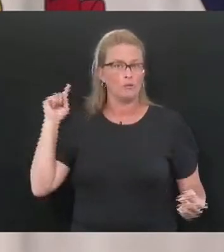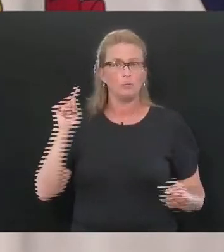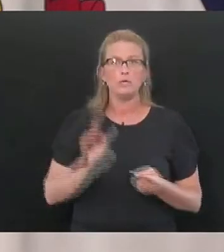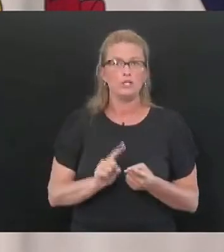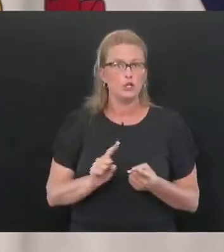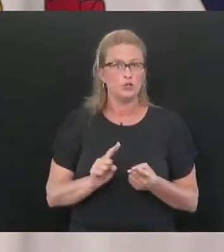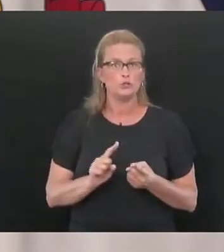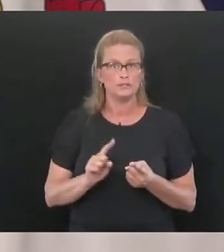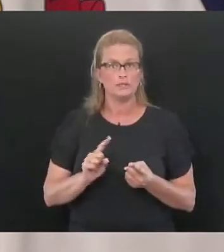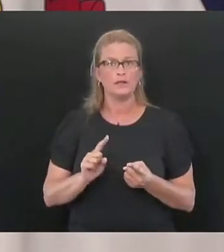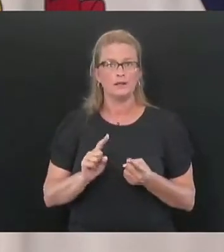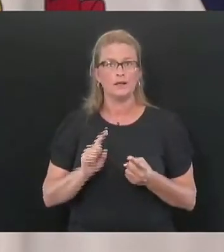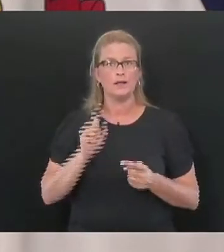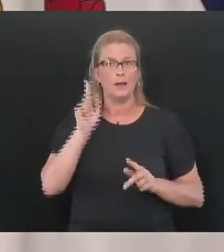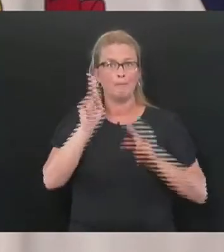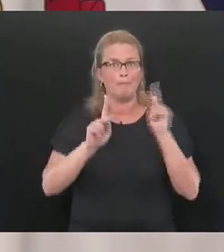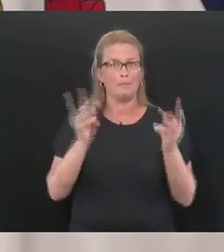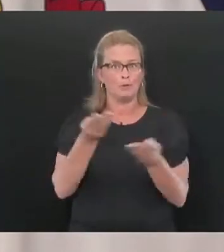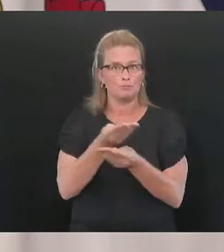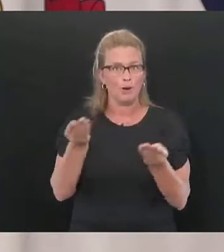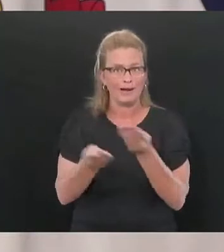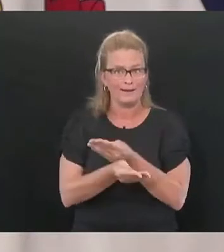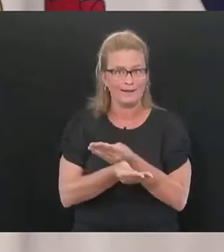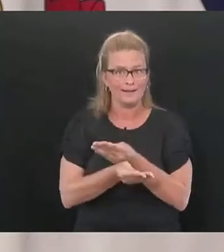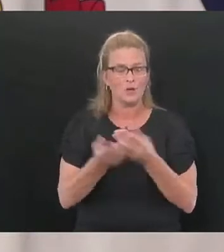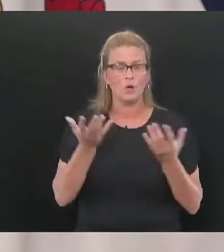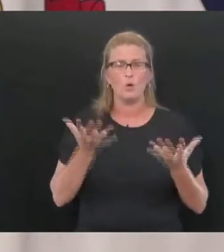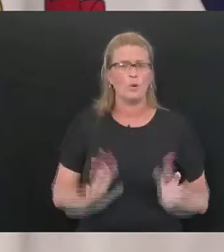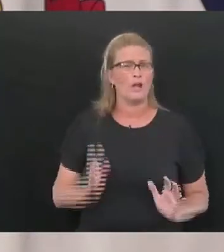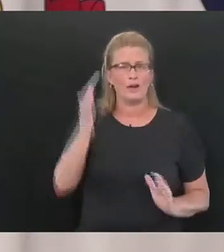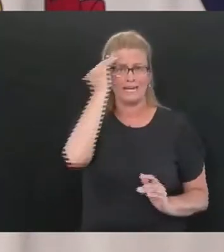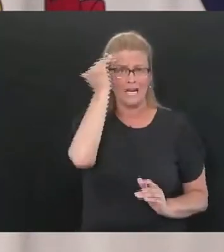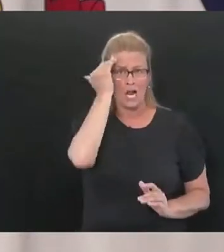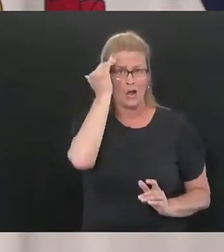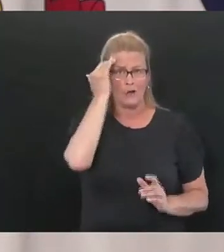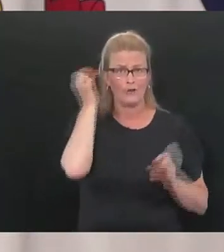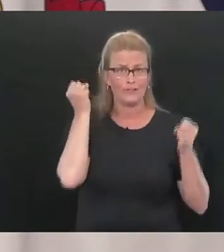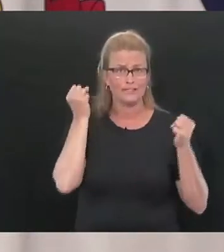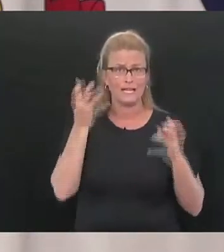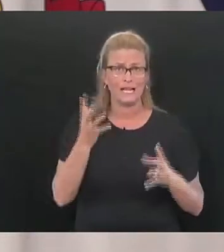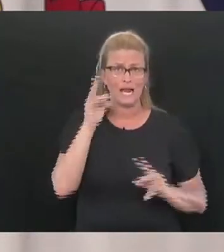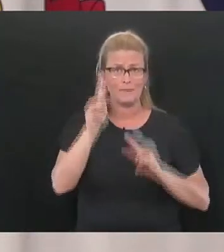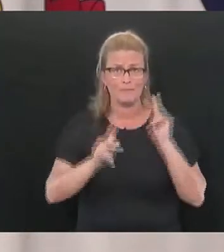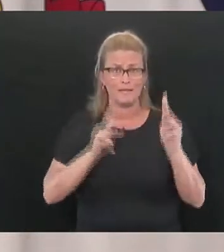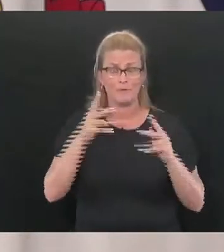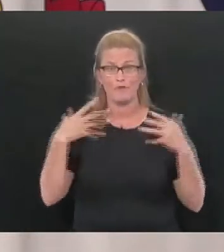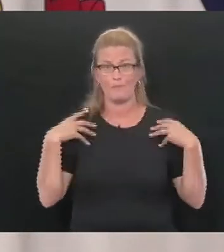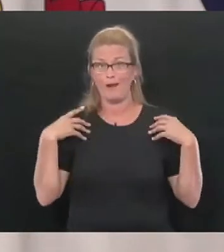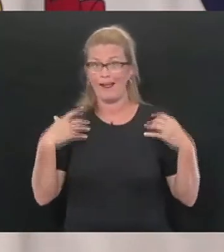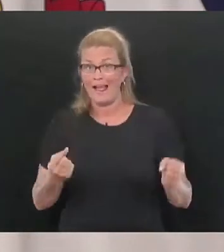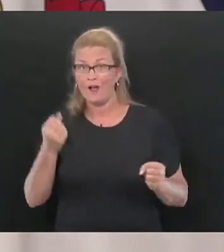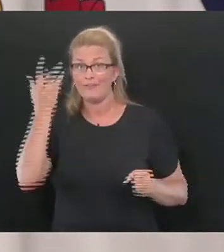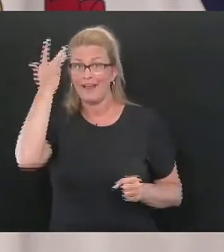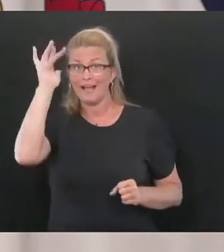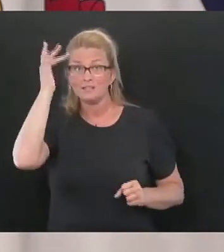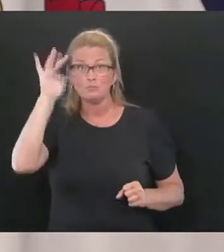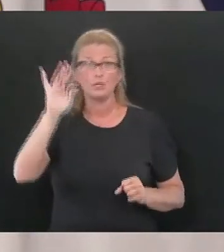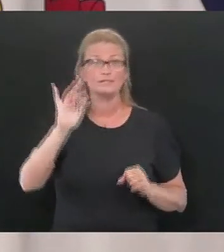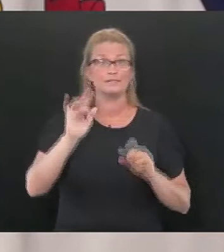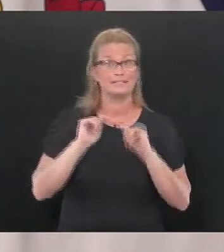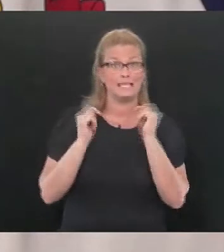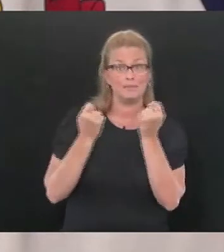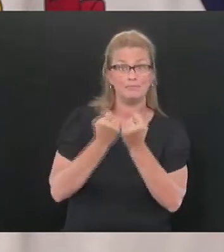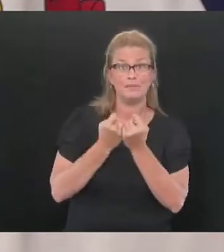spacing situation better. We know that there's all kinds of people, from our health experts to all kinds of people from